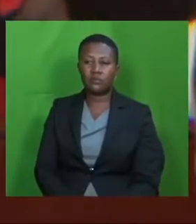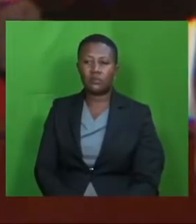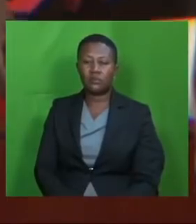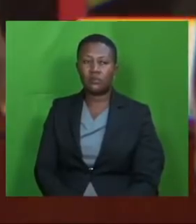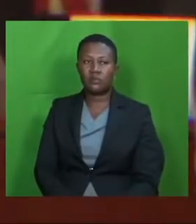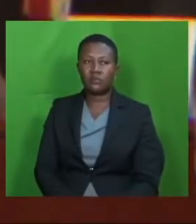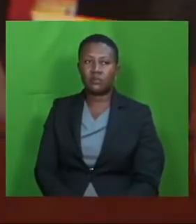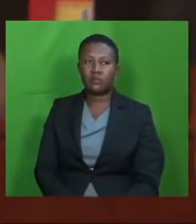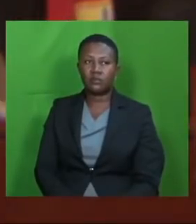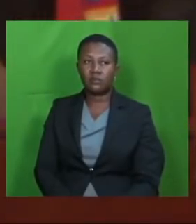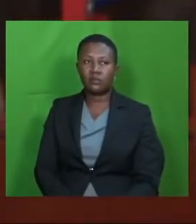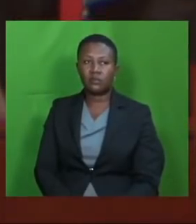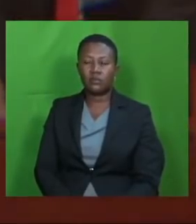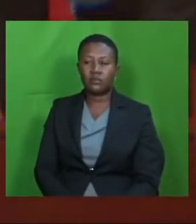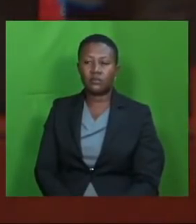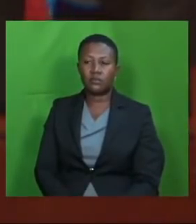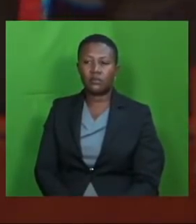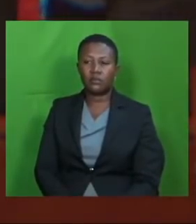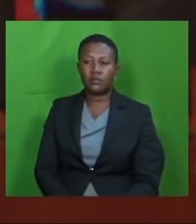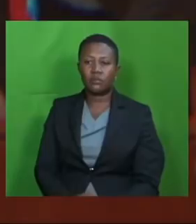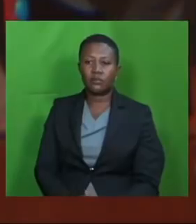Where?